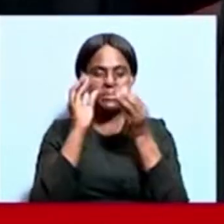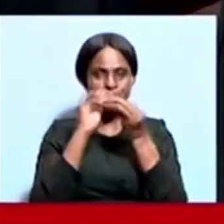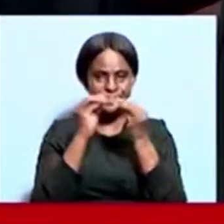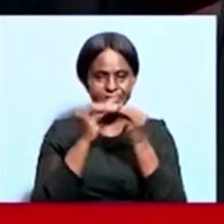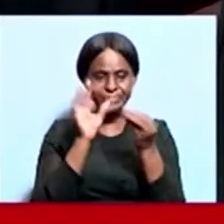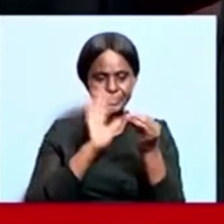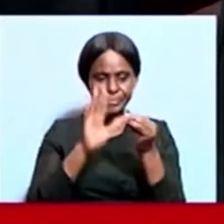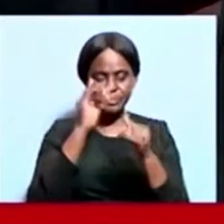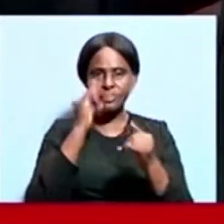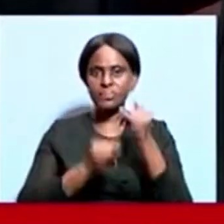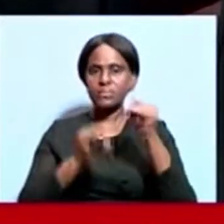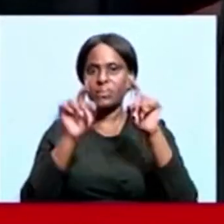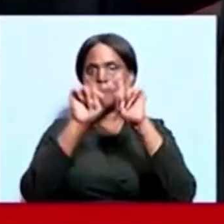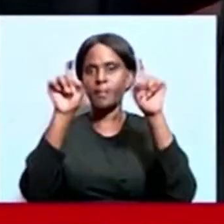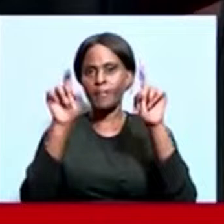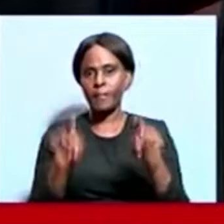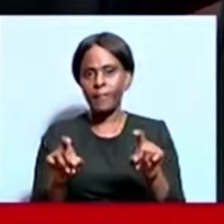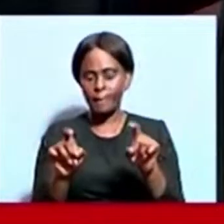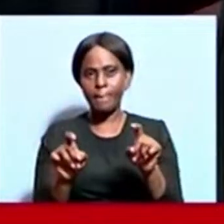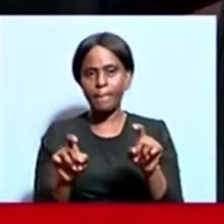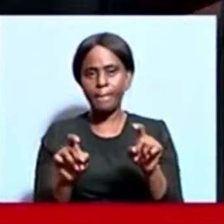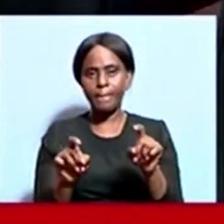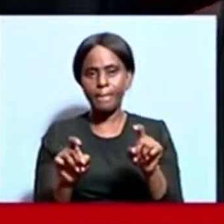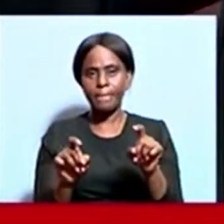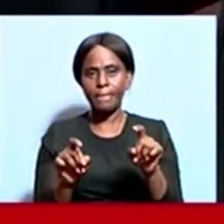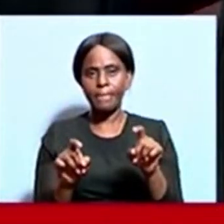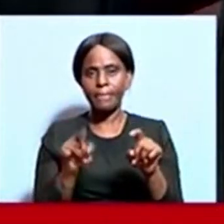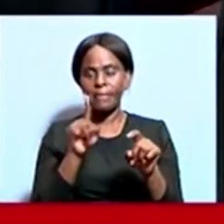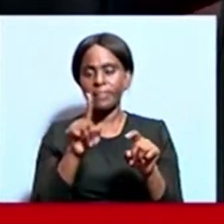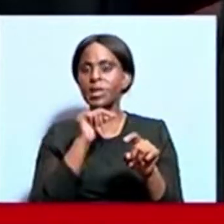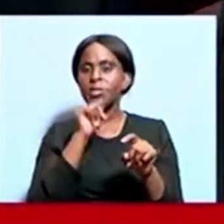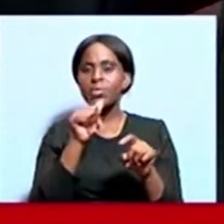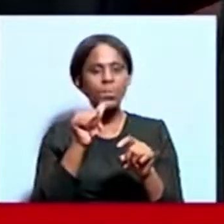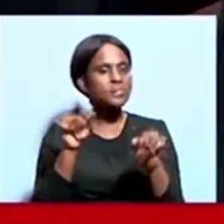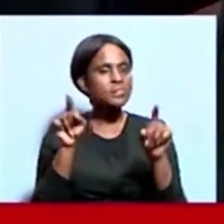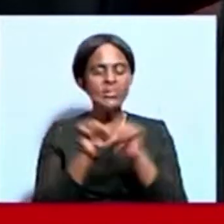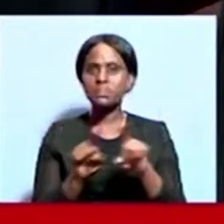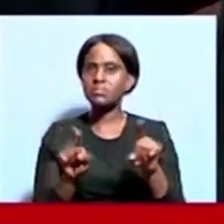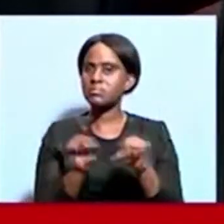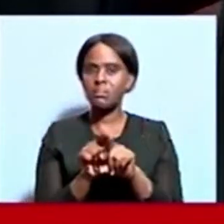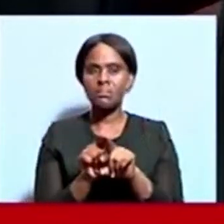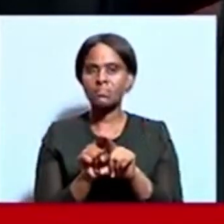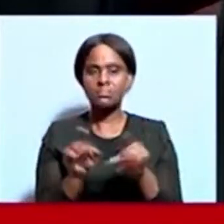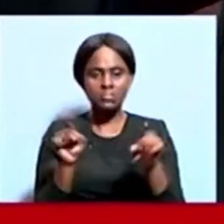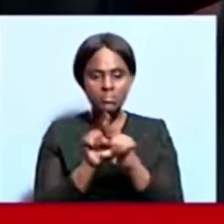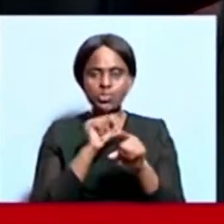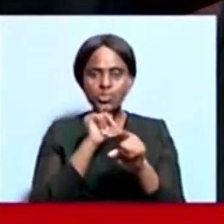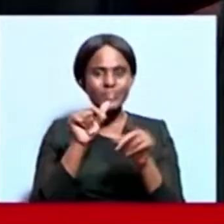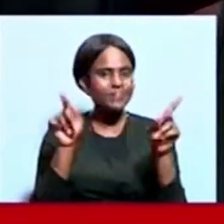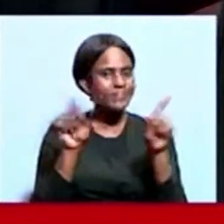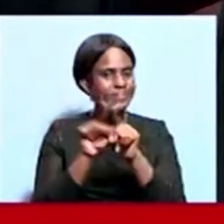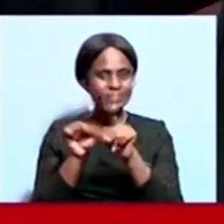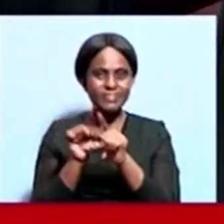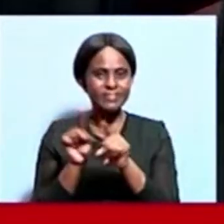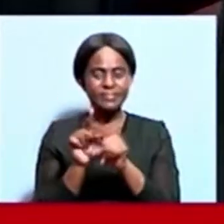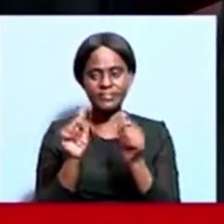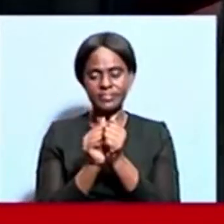of completion certificates do not comply and do not correspond